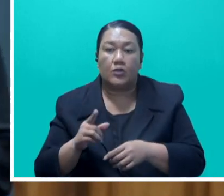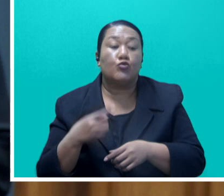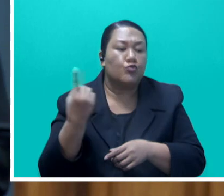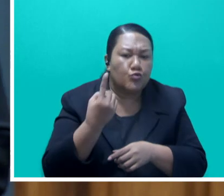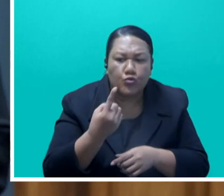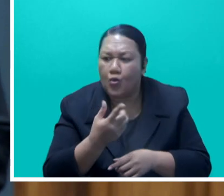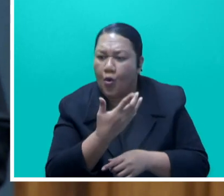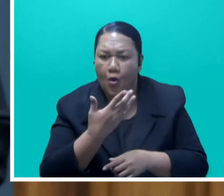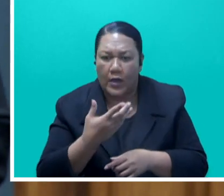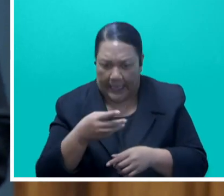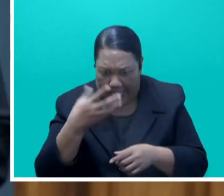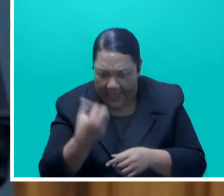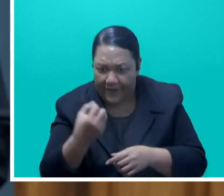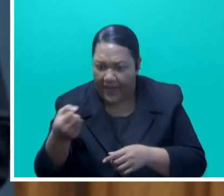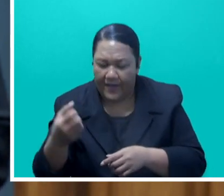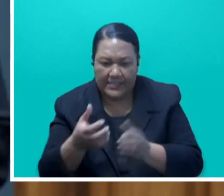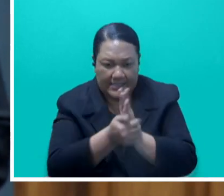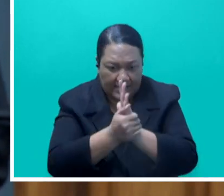Mr. Speaker, sir,